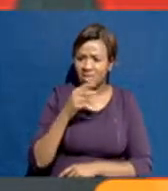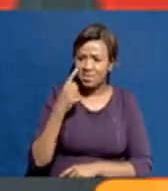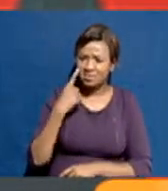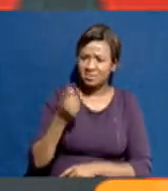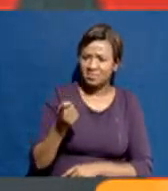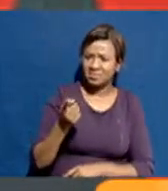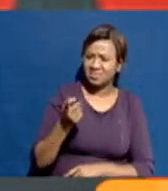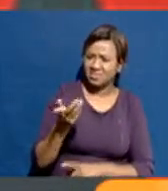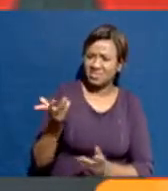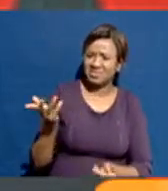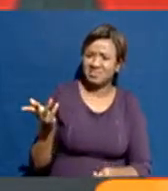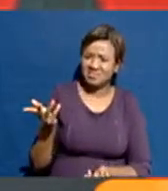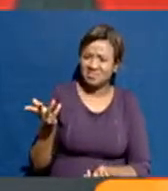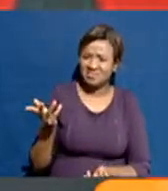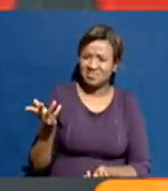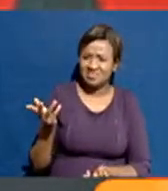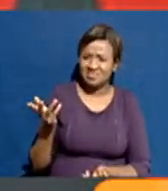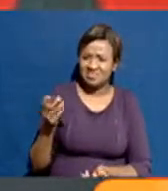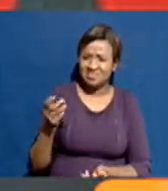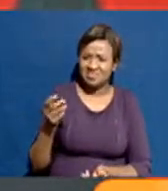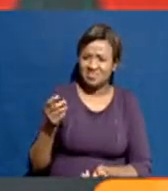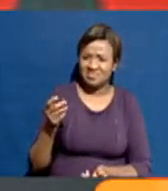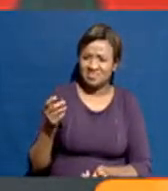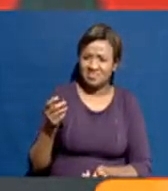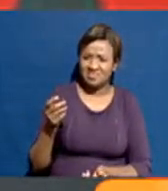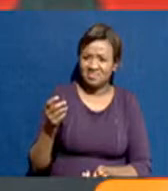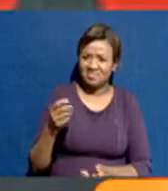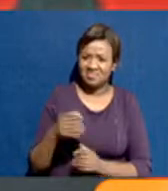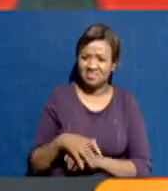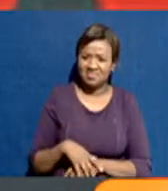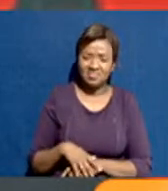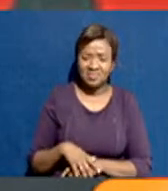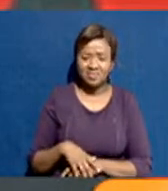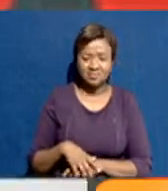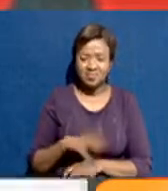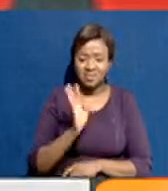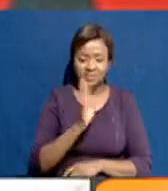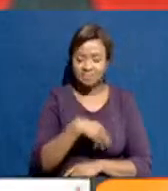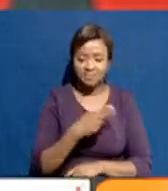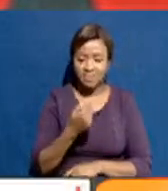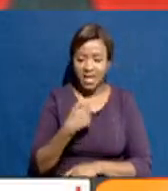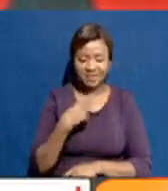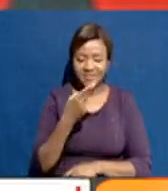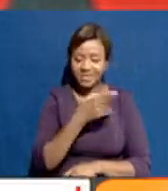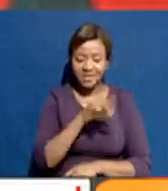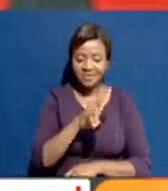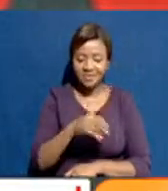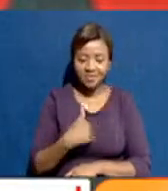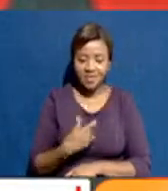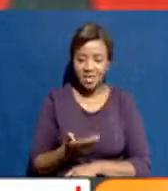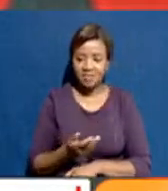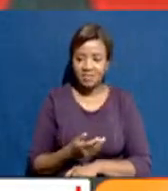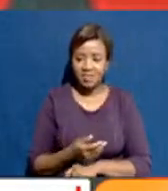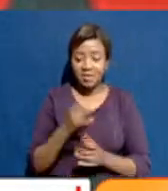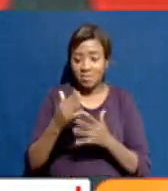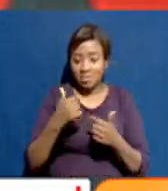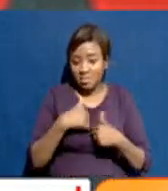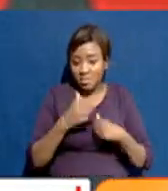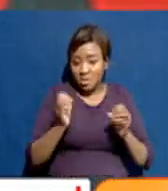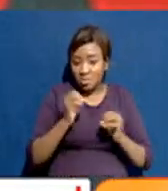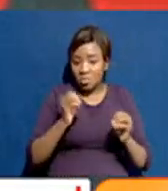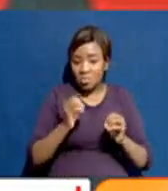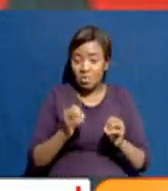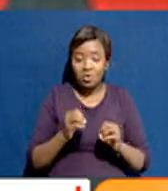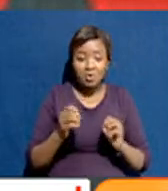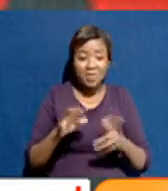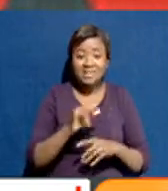don't see it. They're willing to risk it all. We would risk it. And I'm like, you, even if it's not me, if it's someone out there, you can't use your